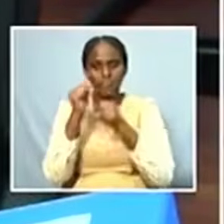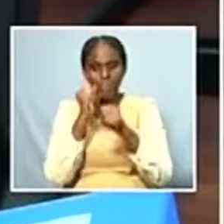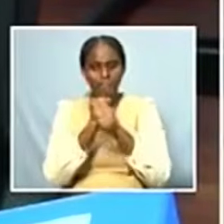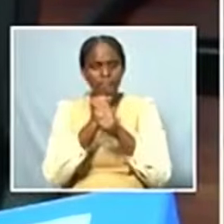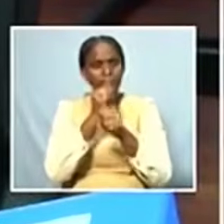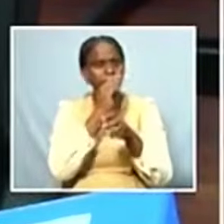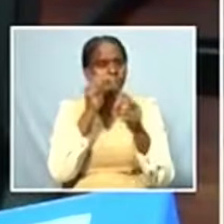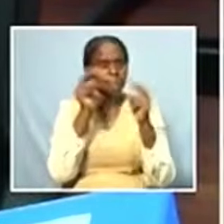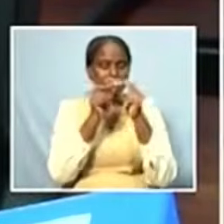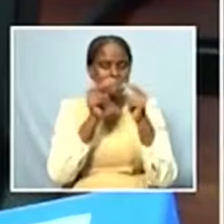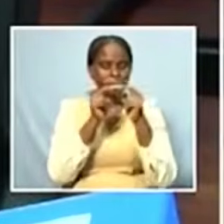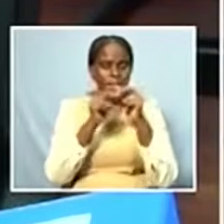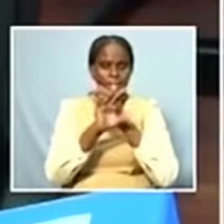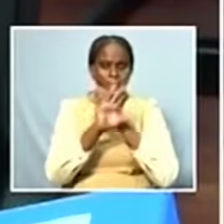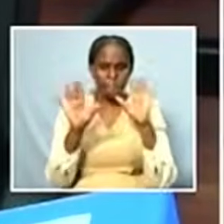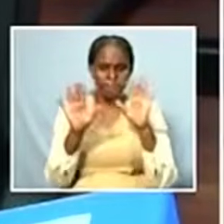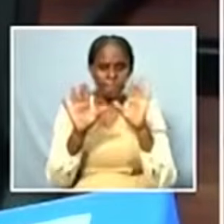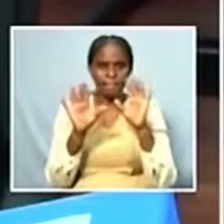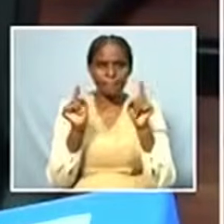contracts, and